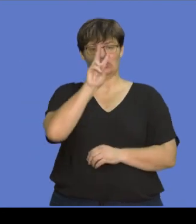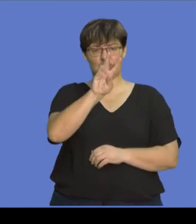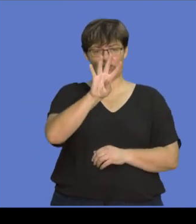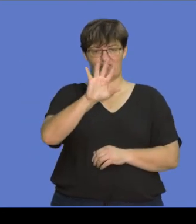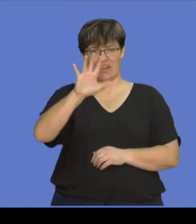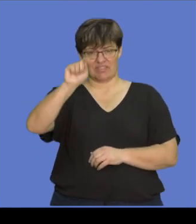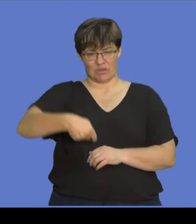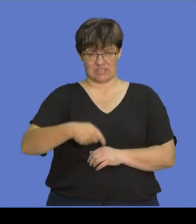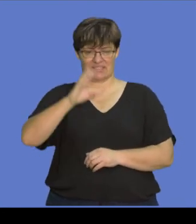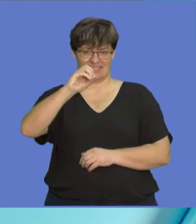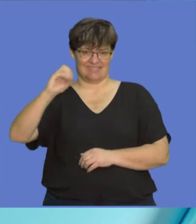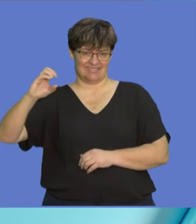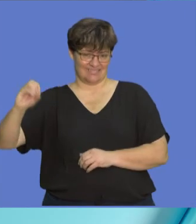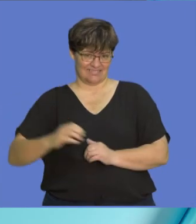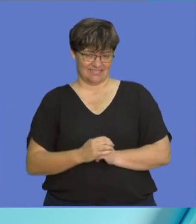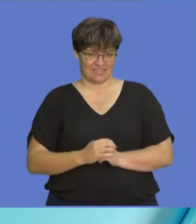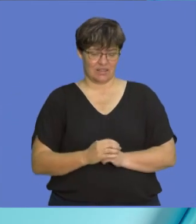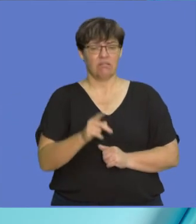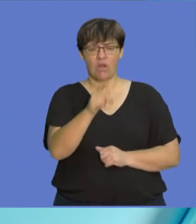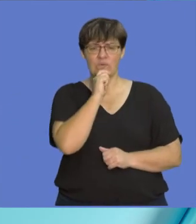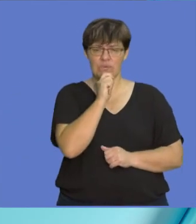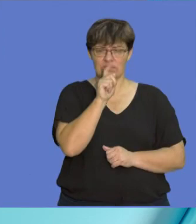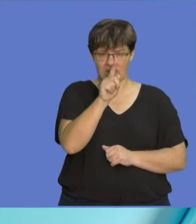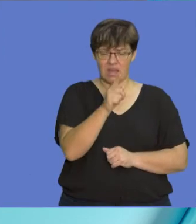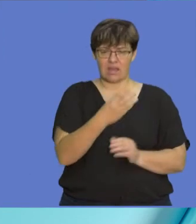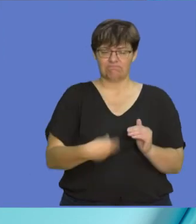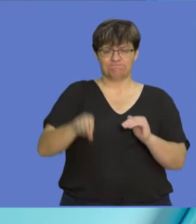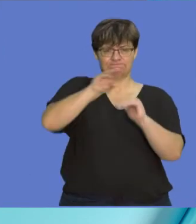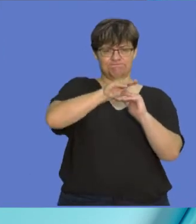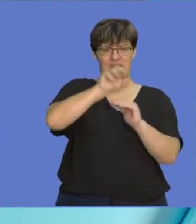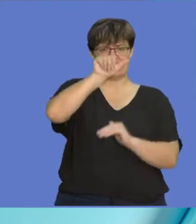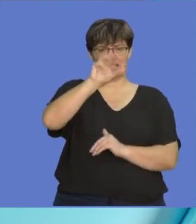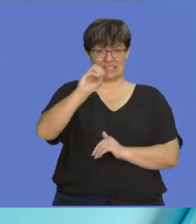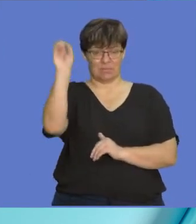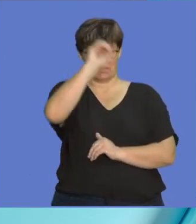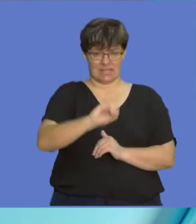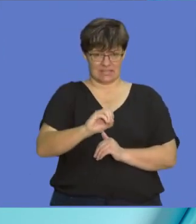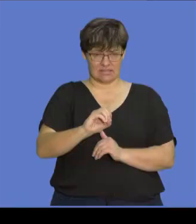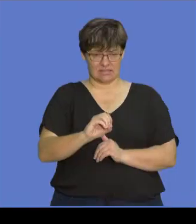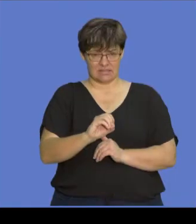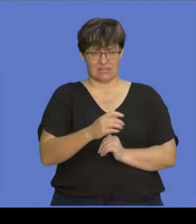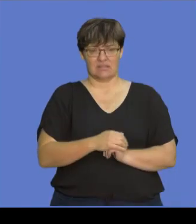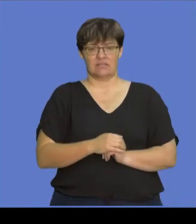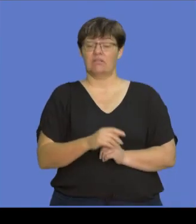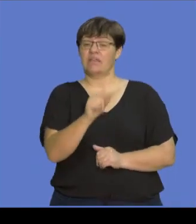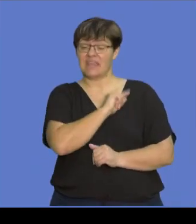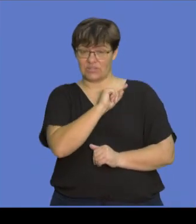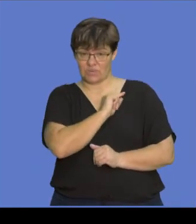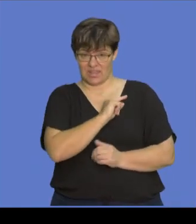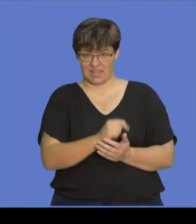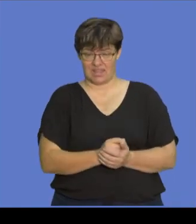1,245,000. Obviously, you're using a markup of 60% given information. Therefore, you would